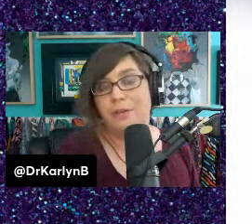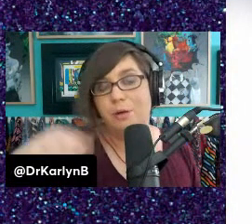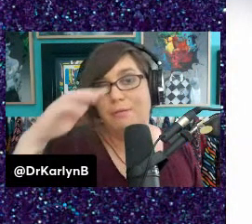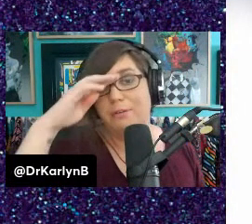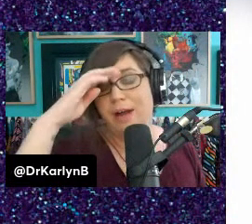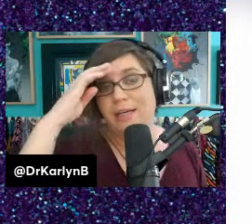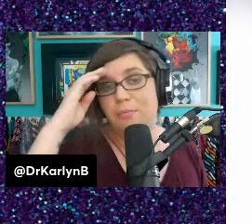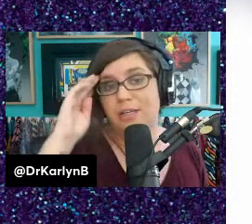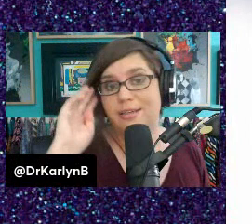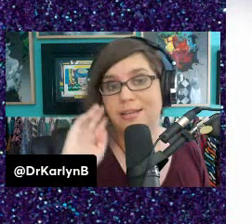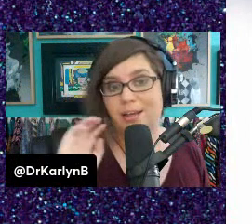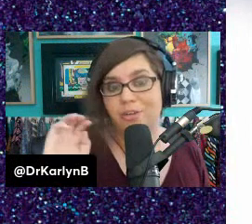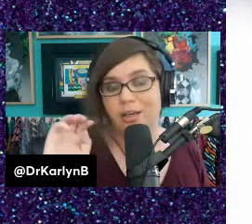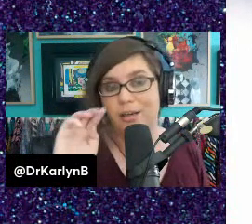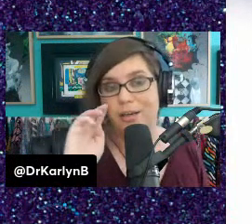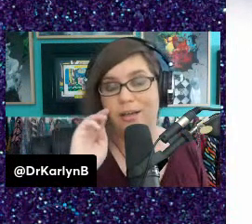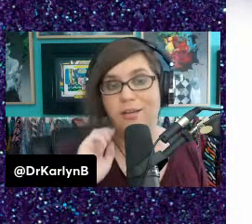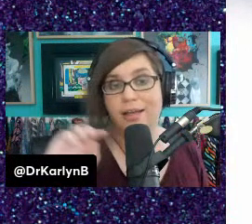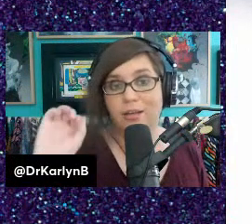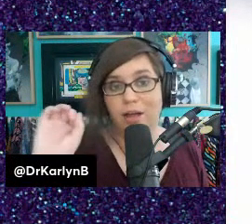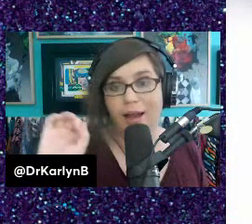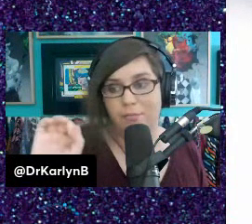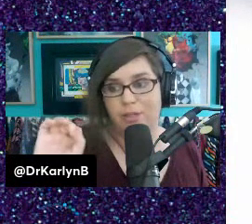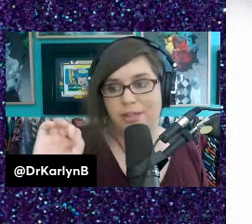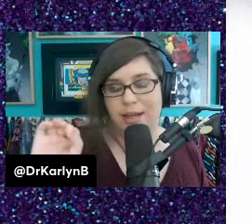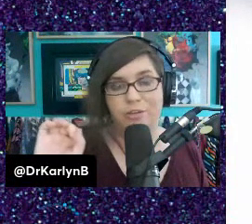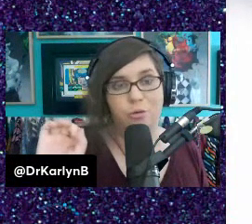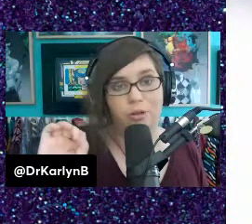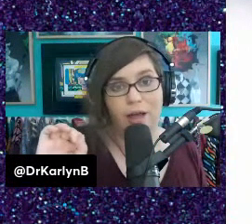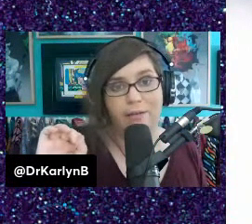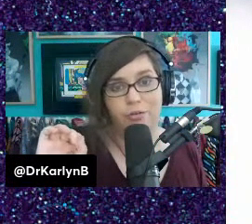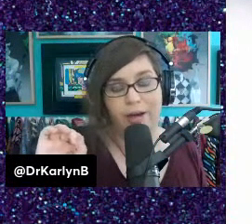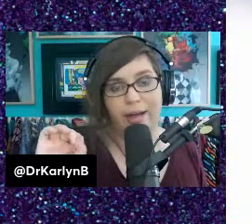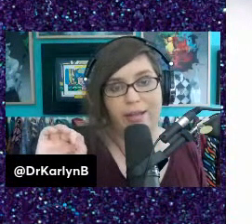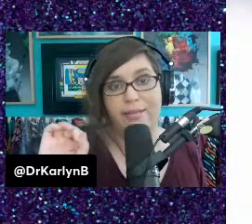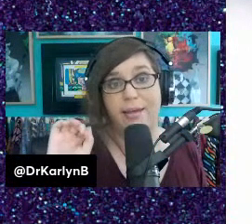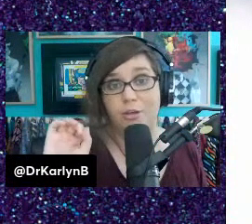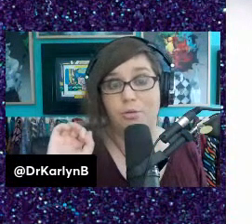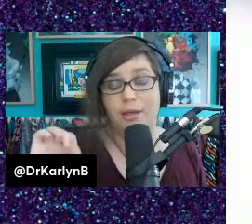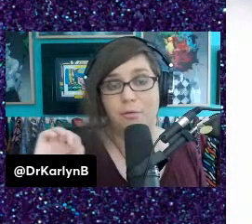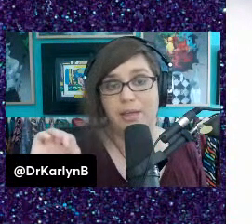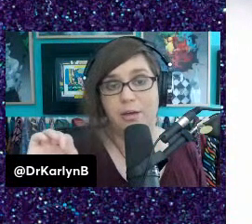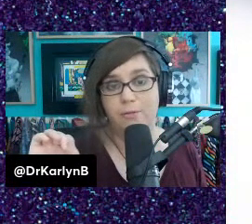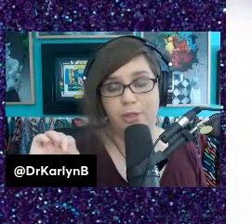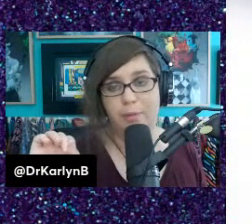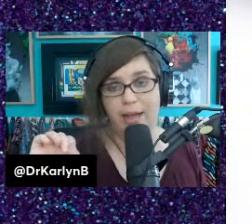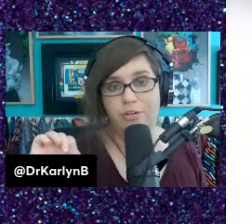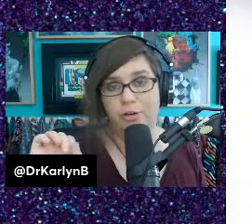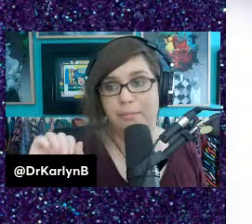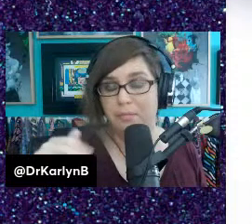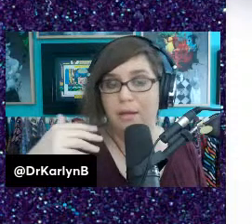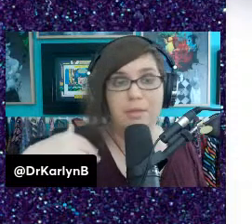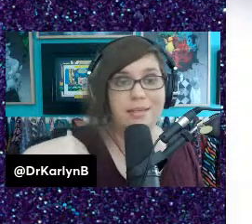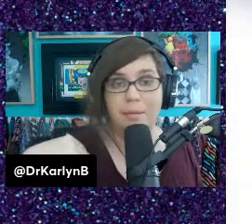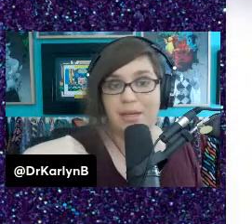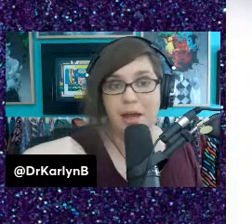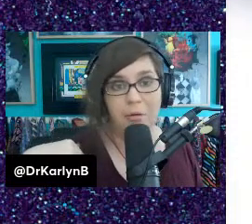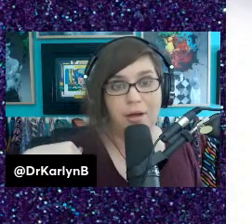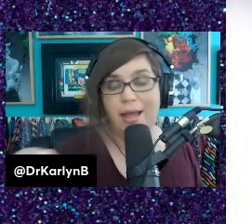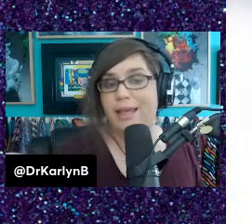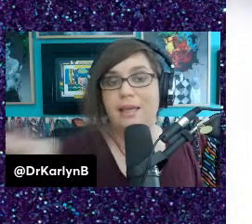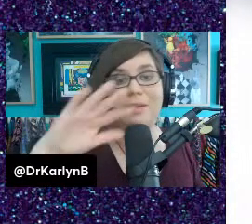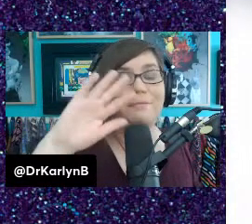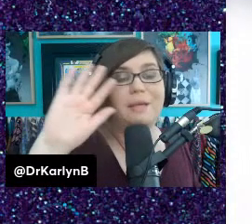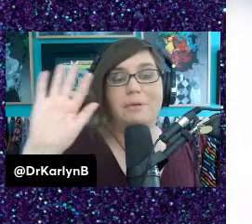And if you ever find a presentation, like a live presentation or a live training that you think would be good for Spy Stream, please let me